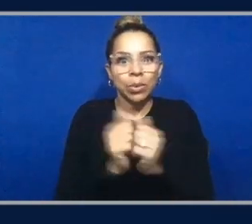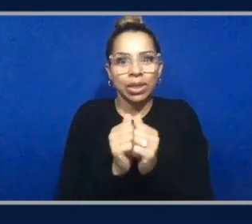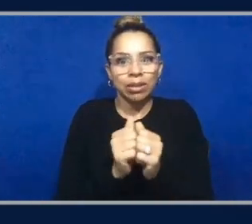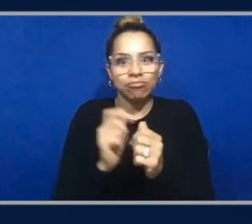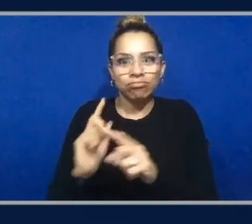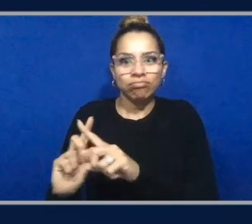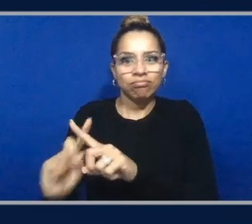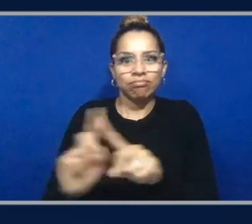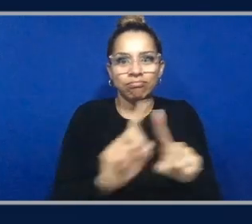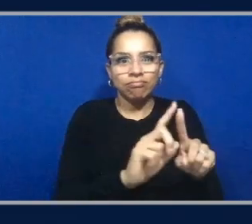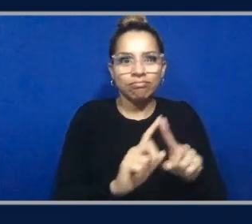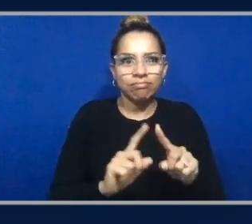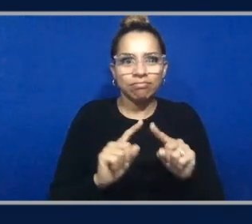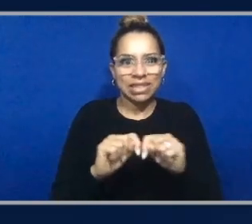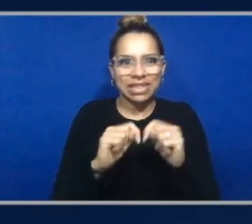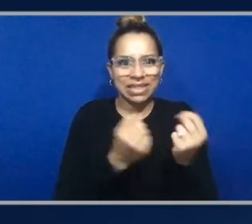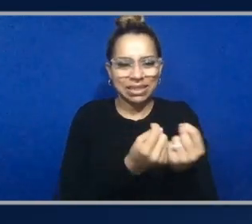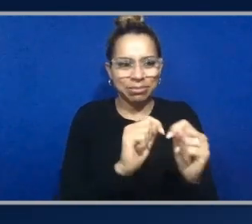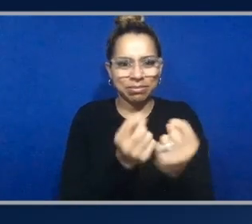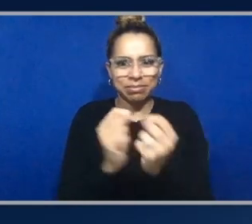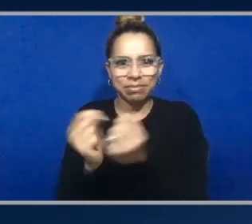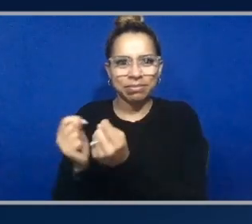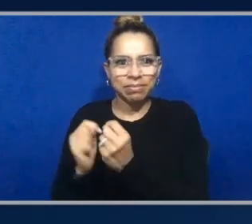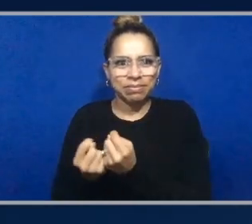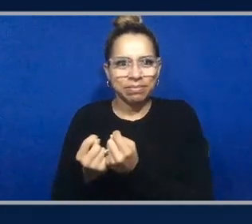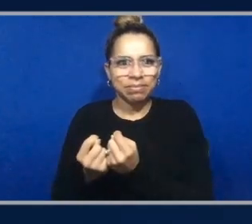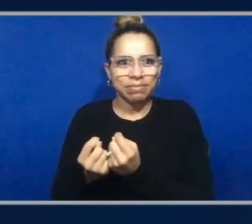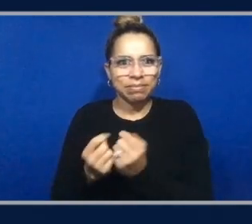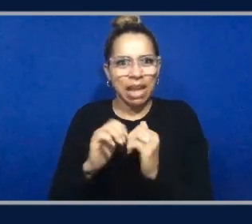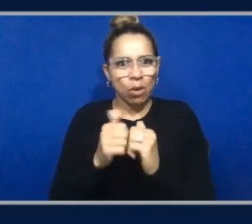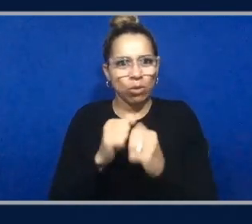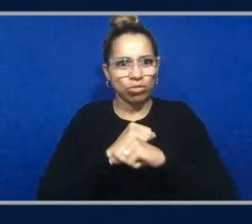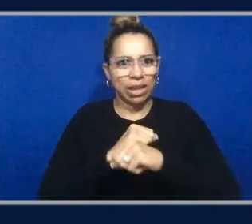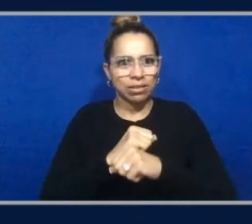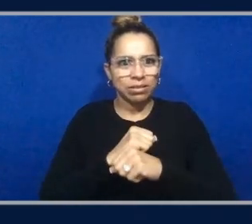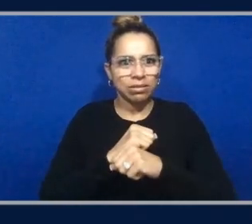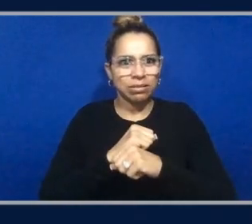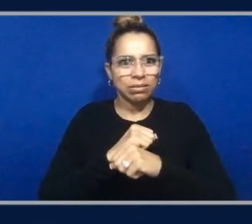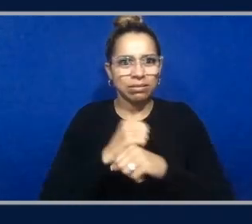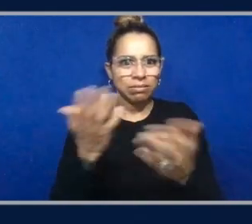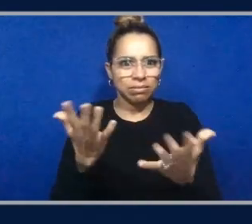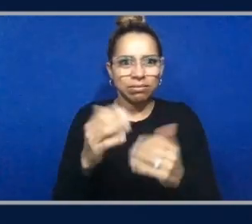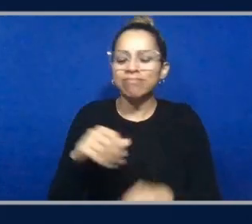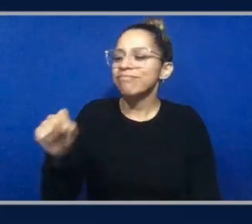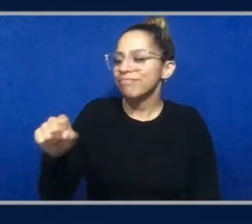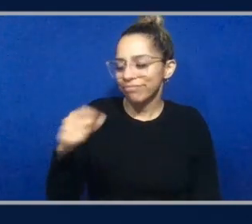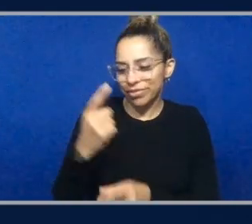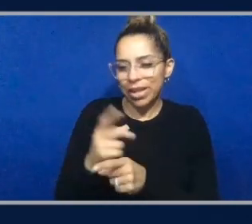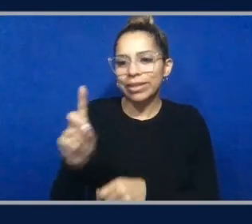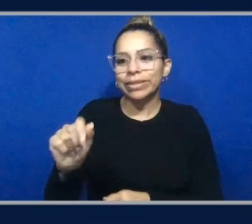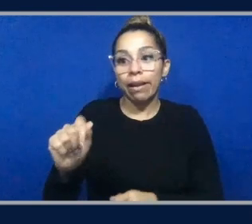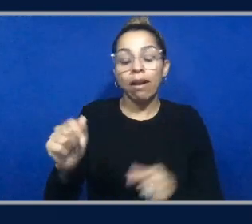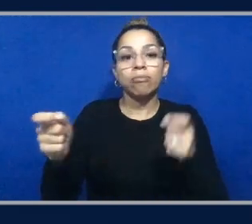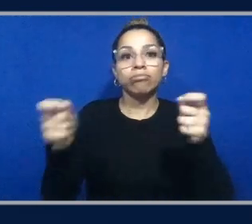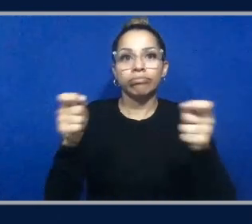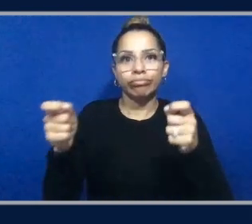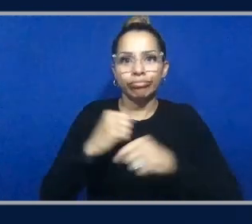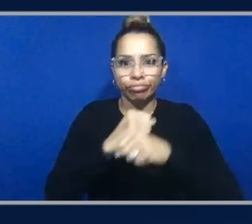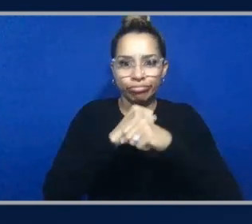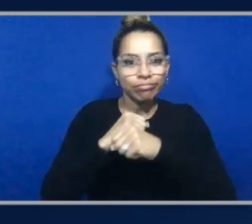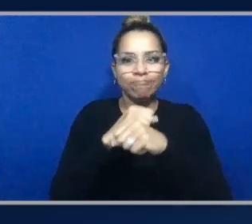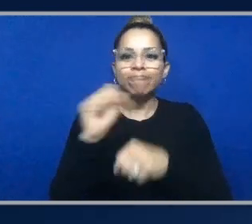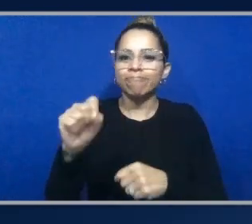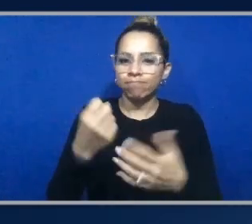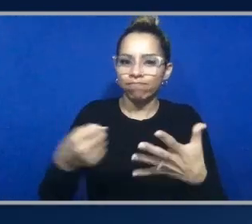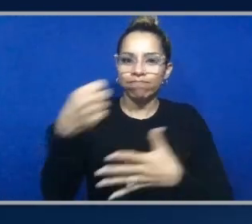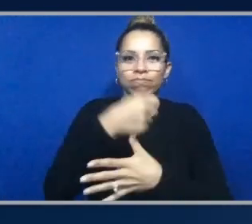for it. Yeah, absolutely. I mean, the data governance is sort of top of mind for a product like this, and we'll see a little bit of this when we